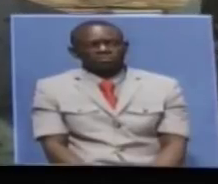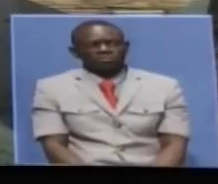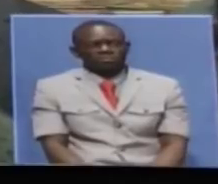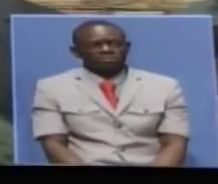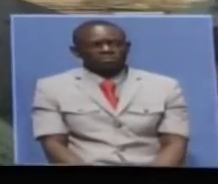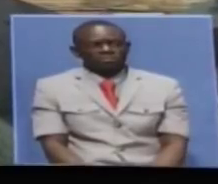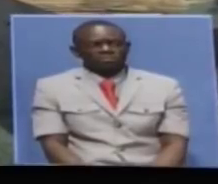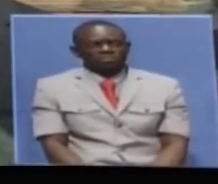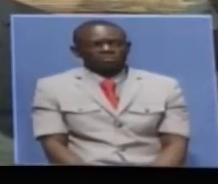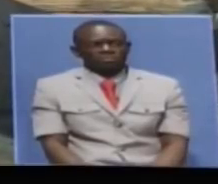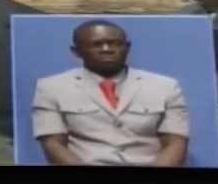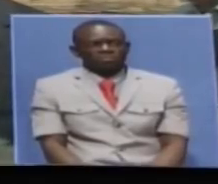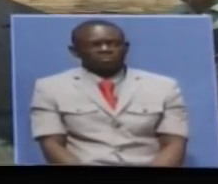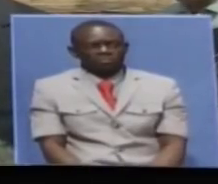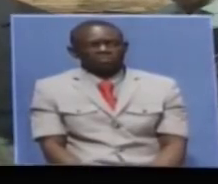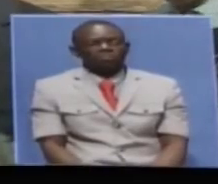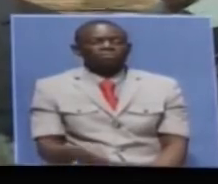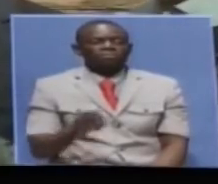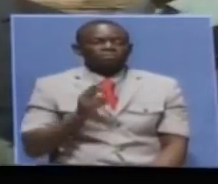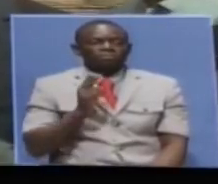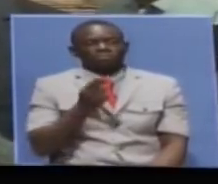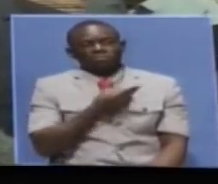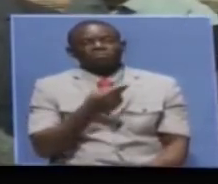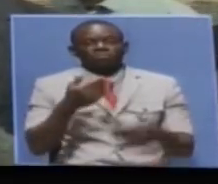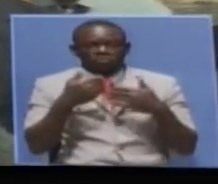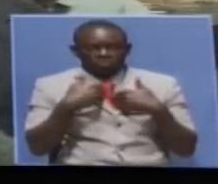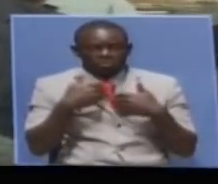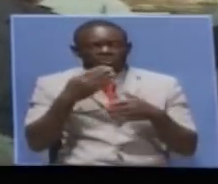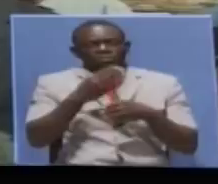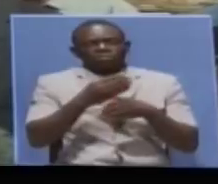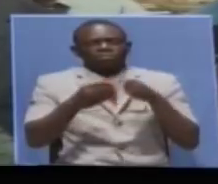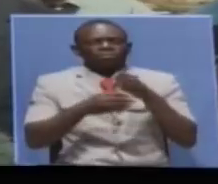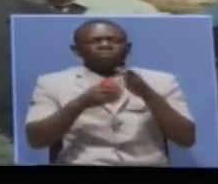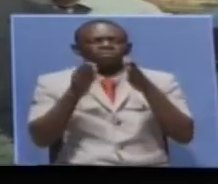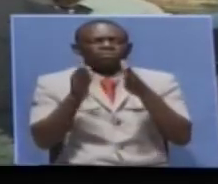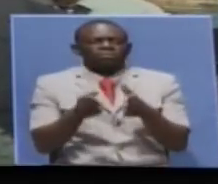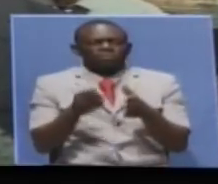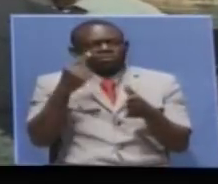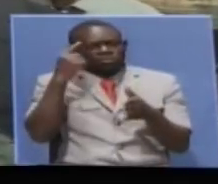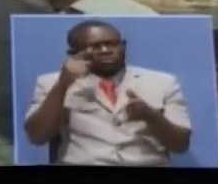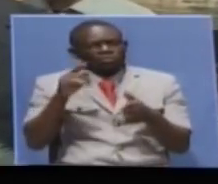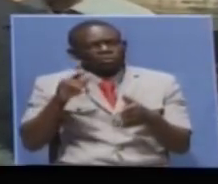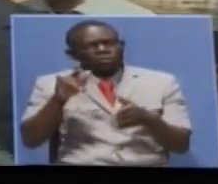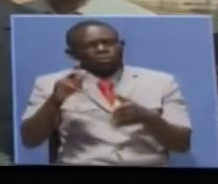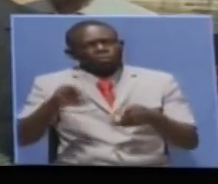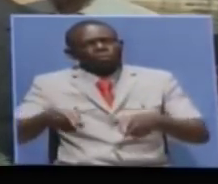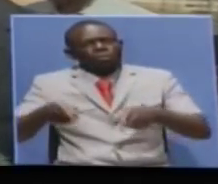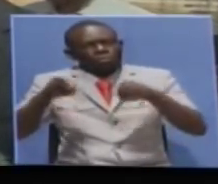in this area, including the terminal, business complex, air traffic tower, hotel,